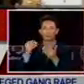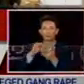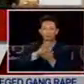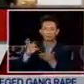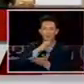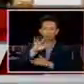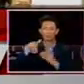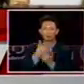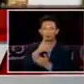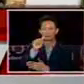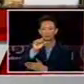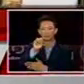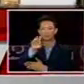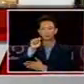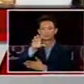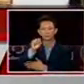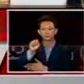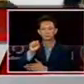assets, even